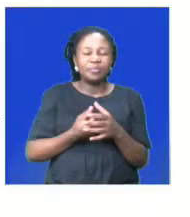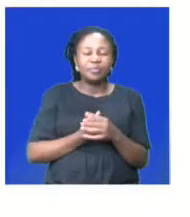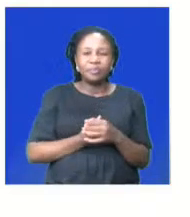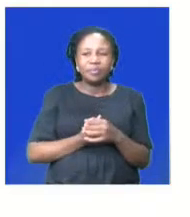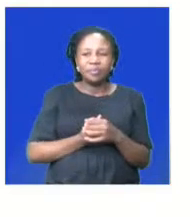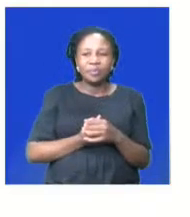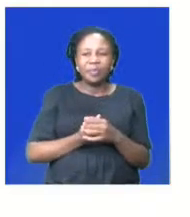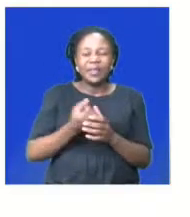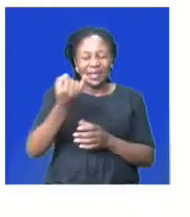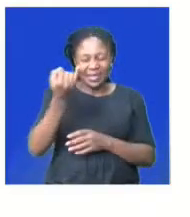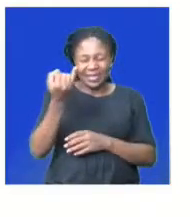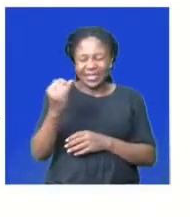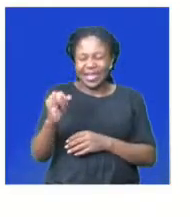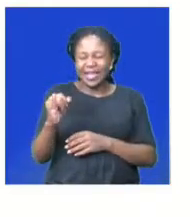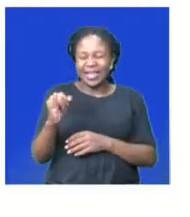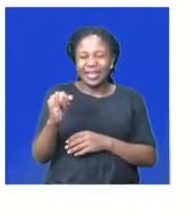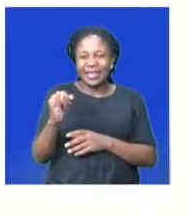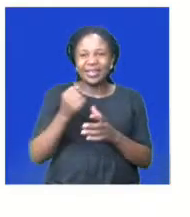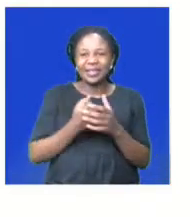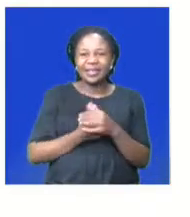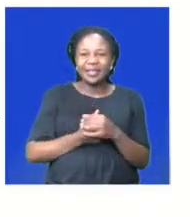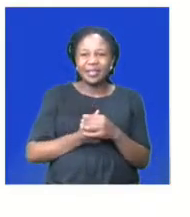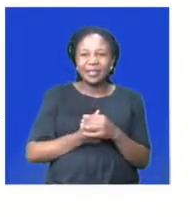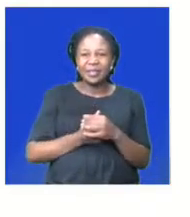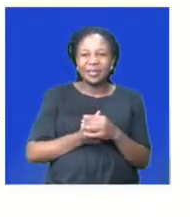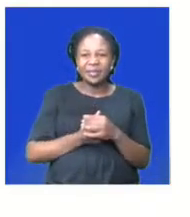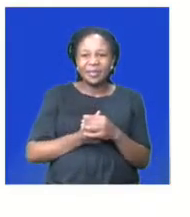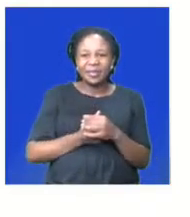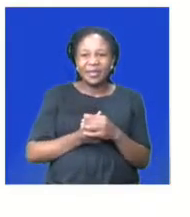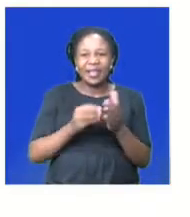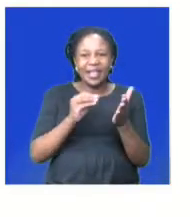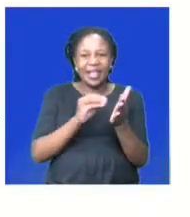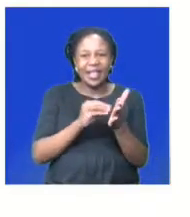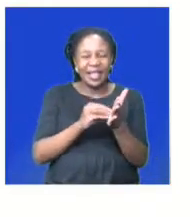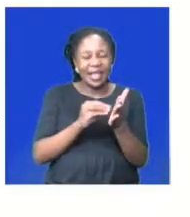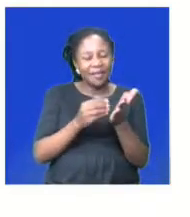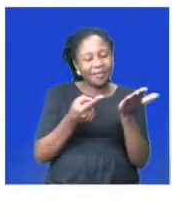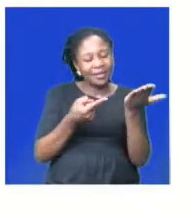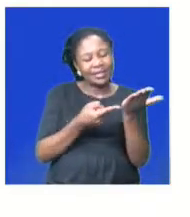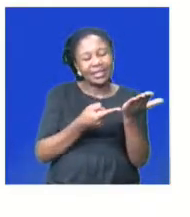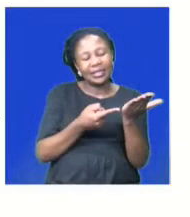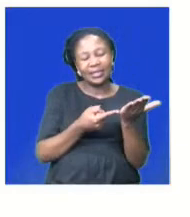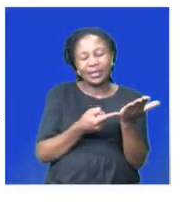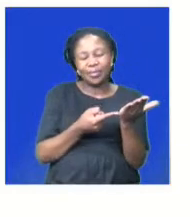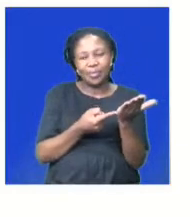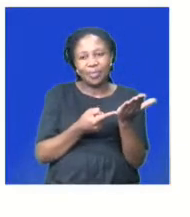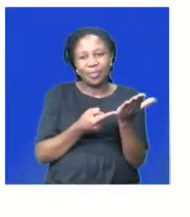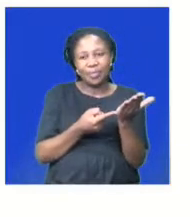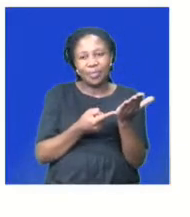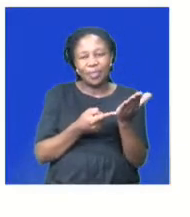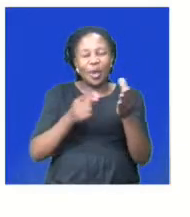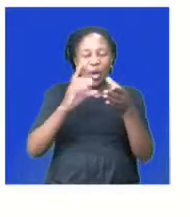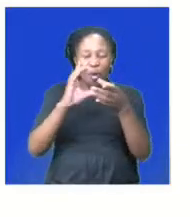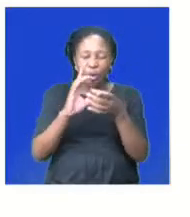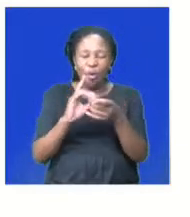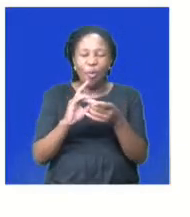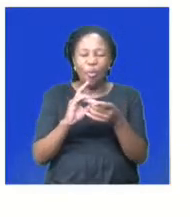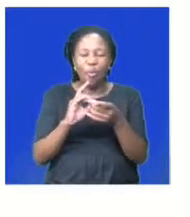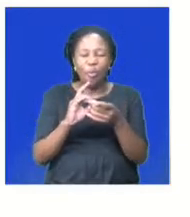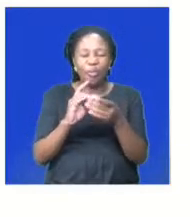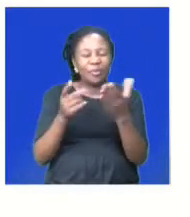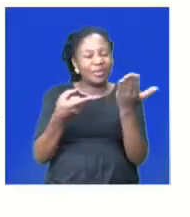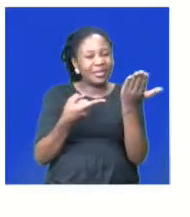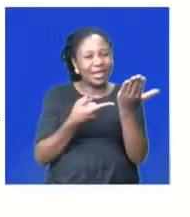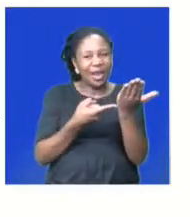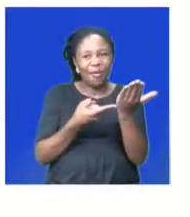of settlement, we have township settlement, township homes.